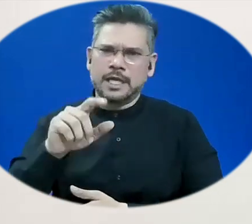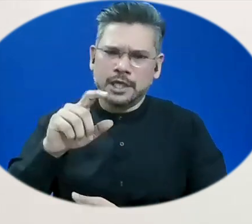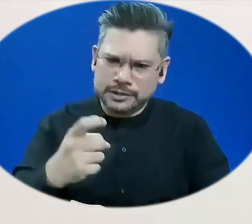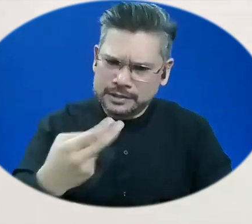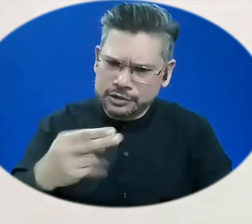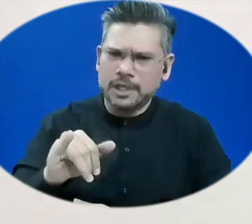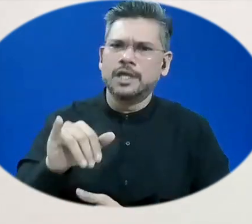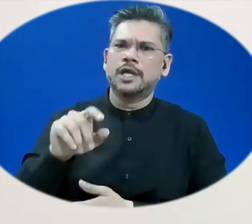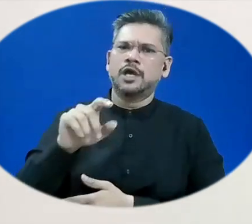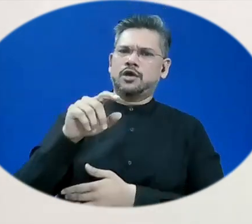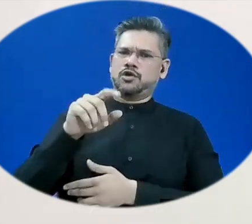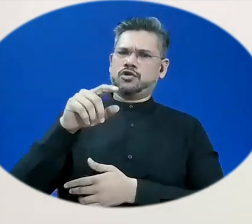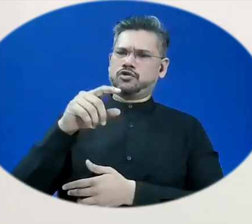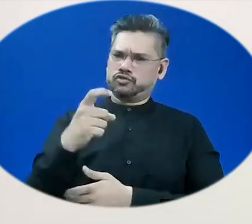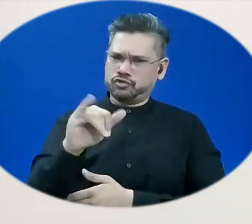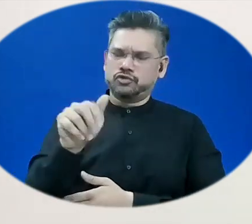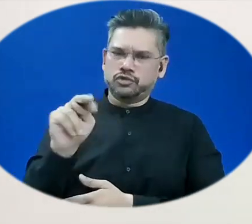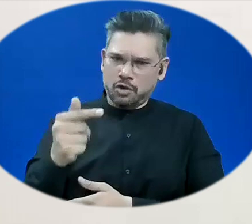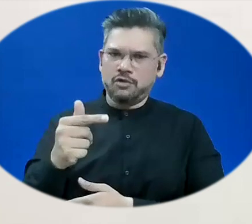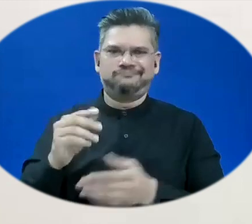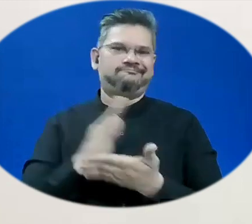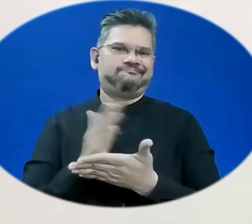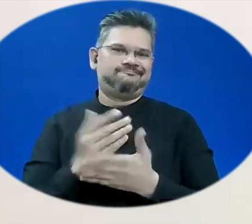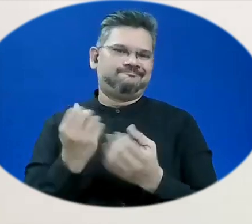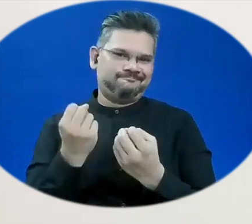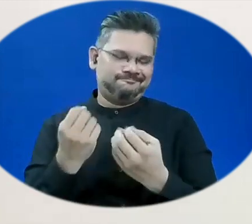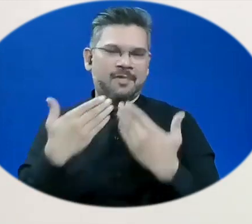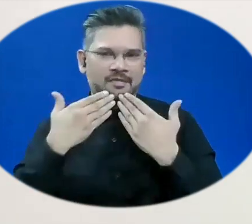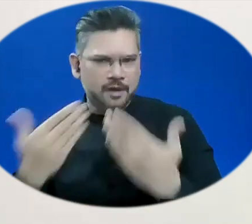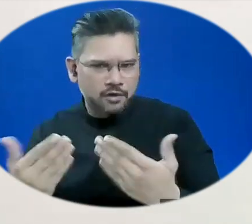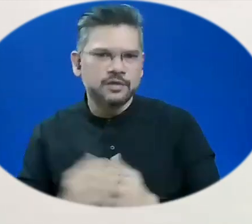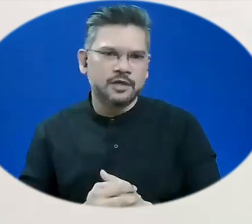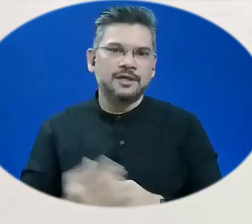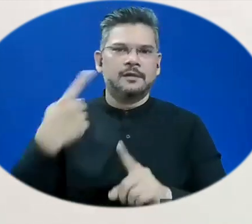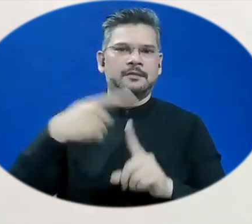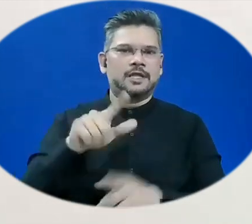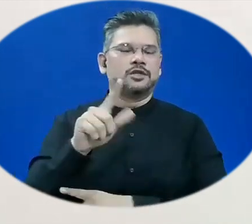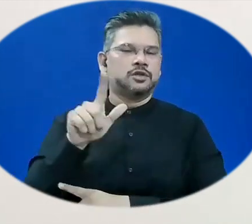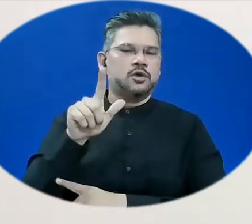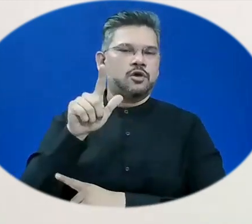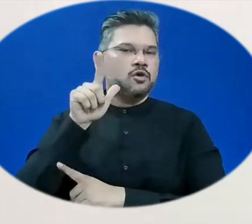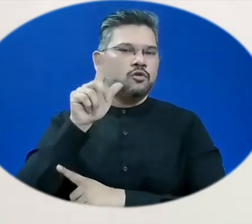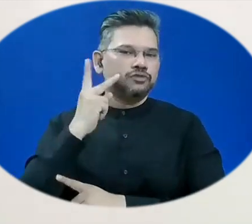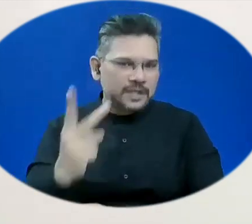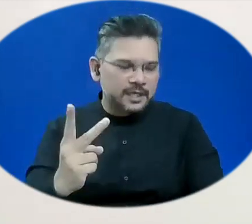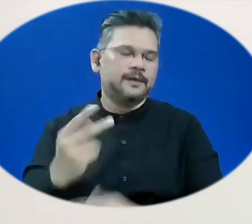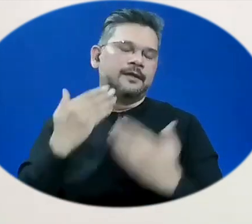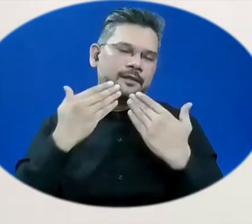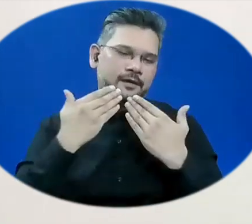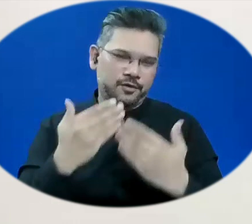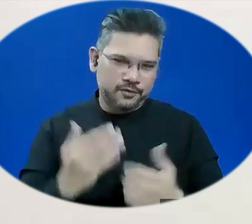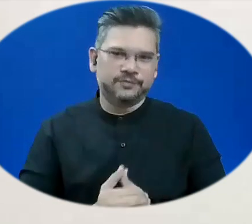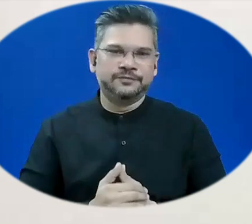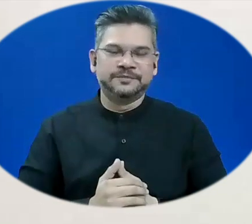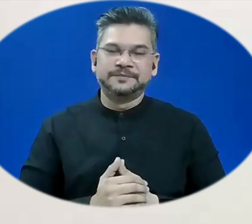Lucy Lim, who coordinated arrangements for the International Sign Facility. Last but not least,